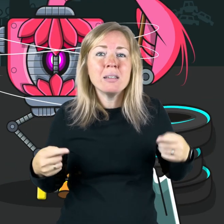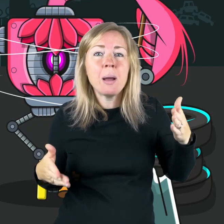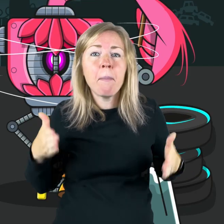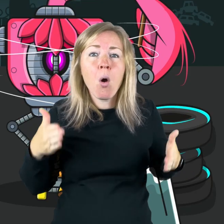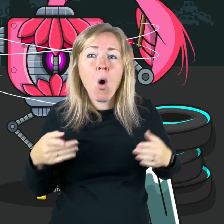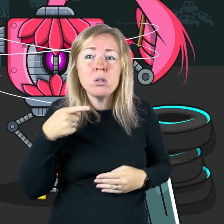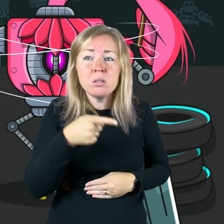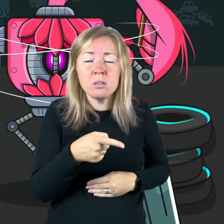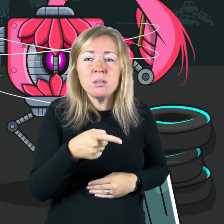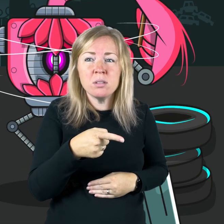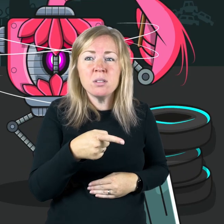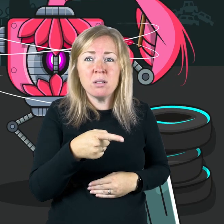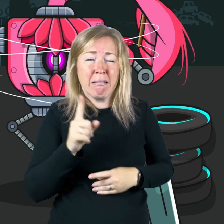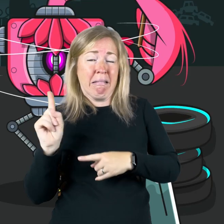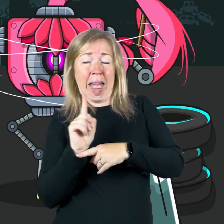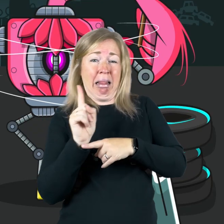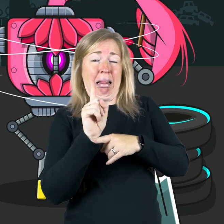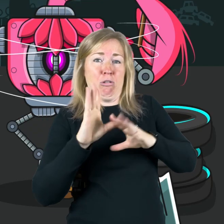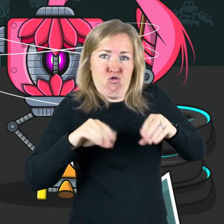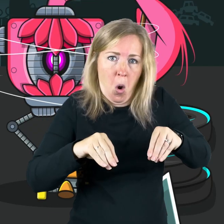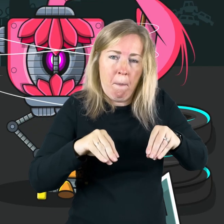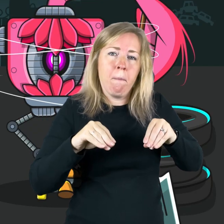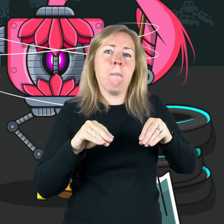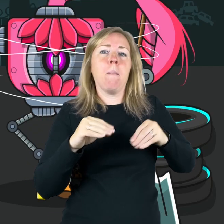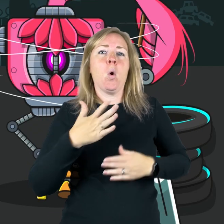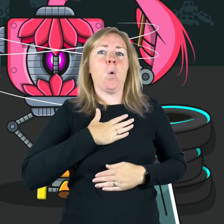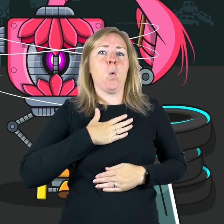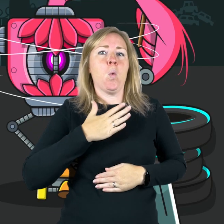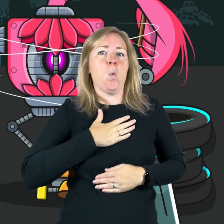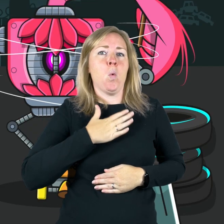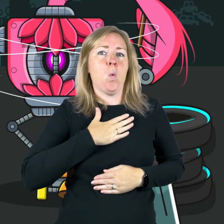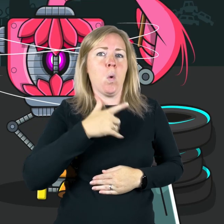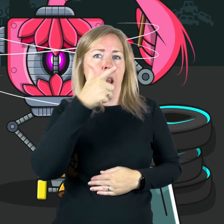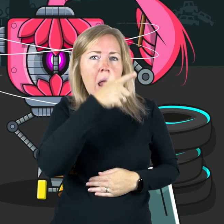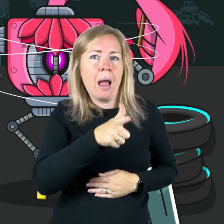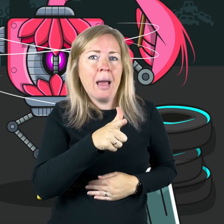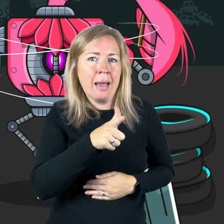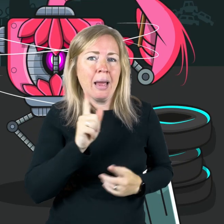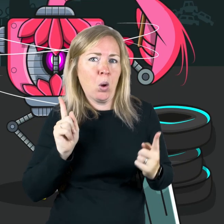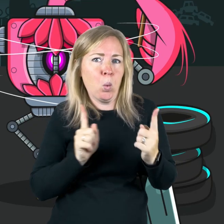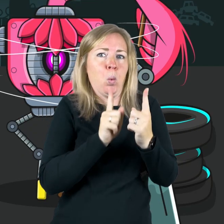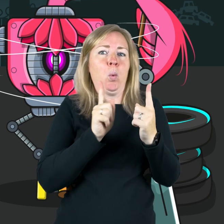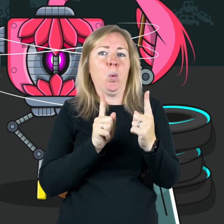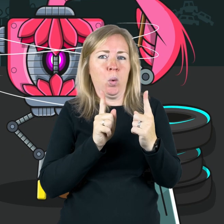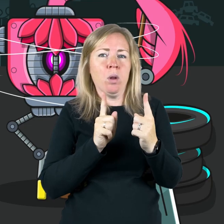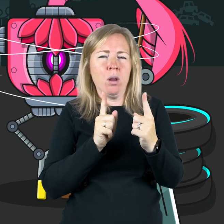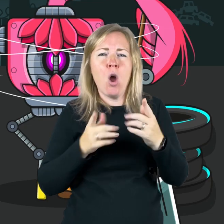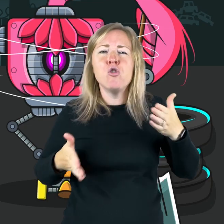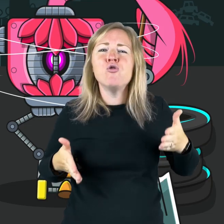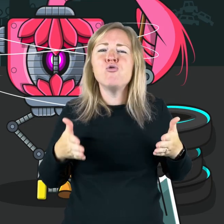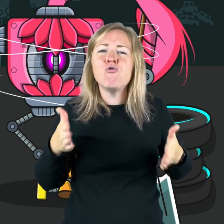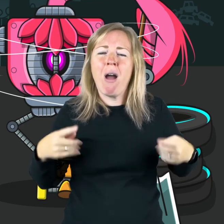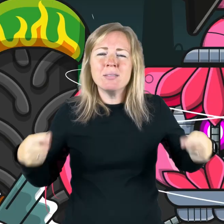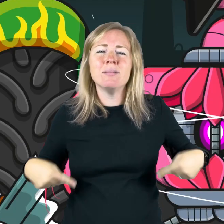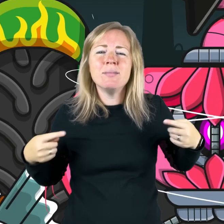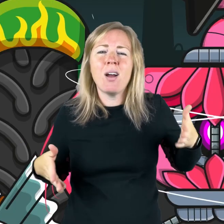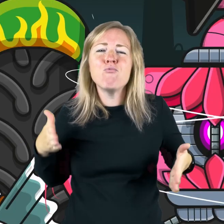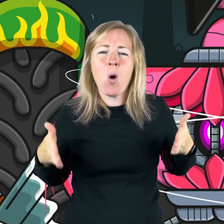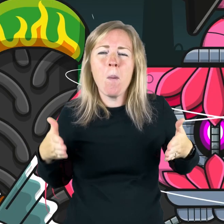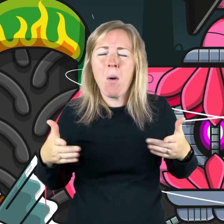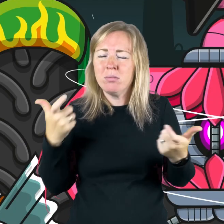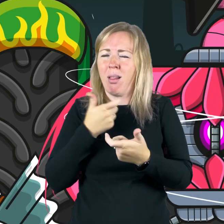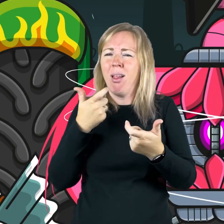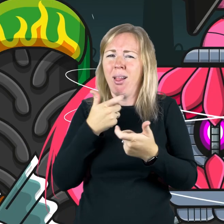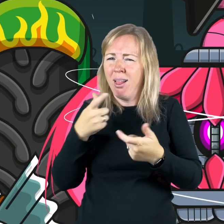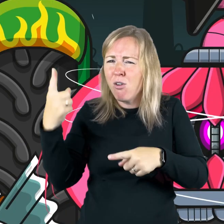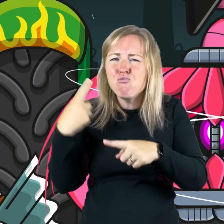Bot. Swerving at the last minute, she skidded to a halt. Tractor chortled.